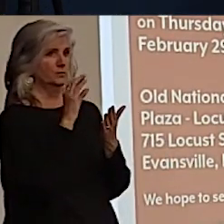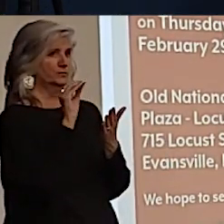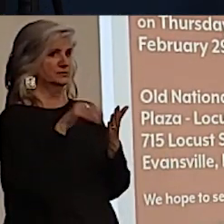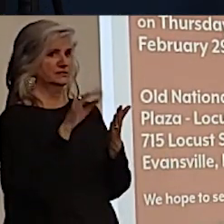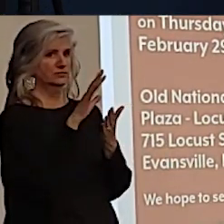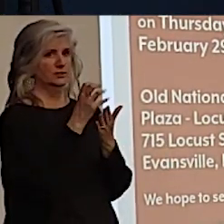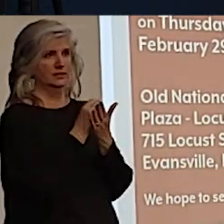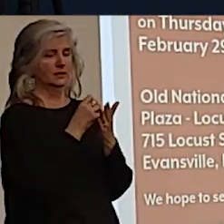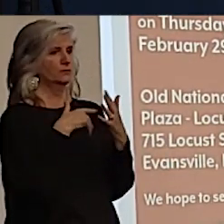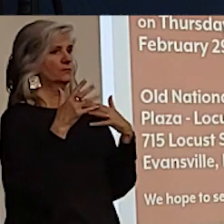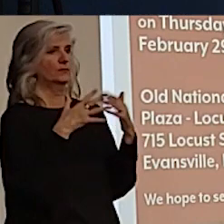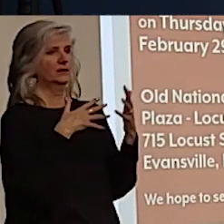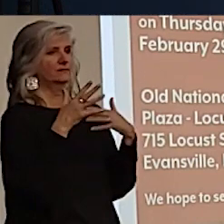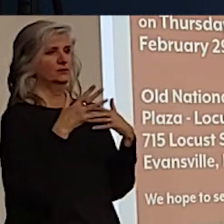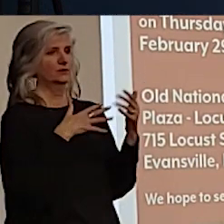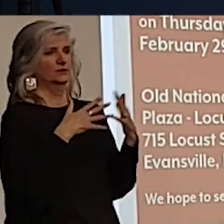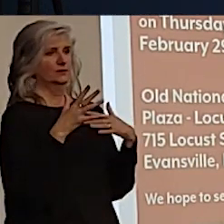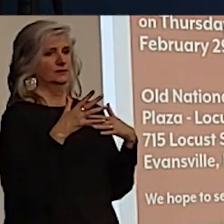income,